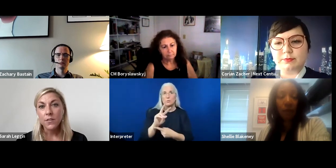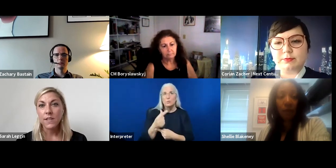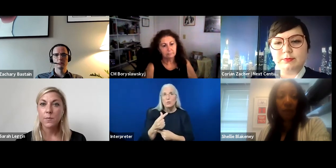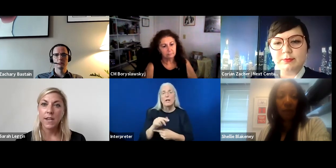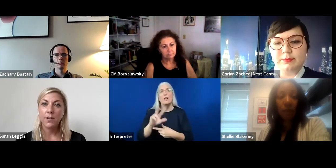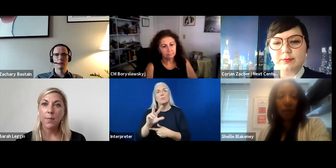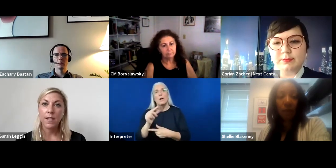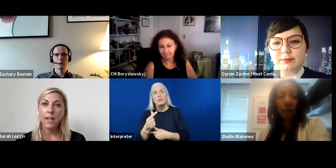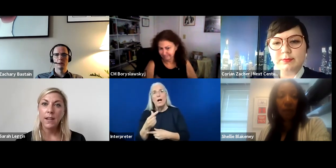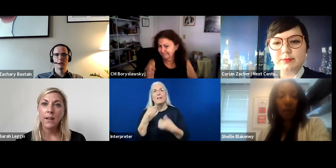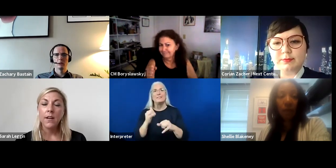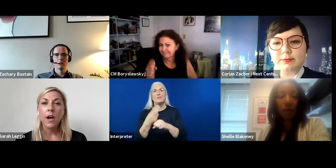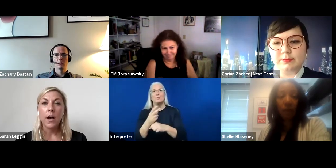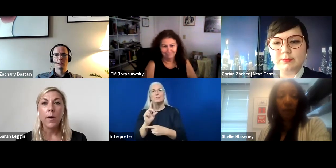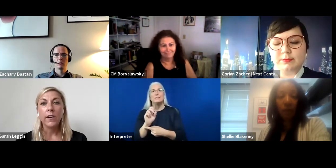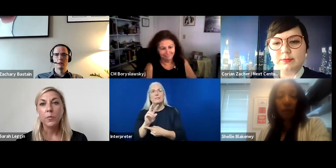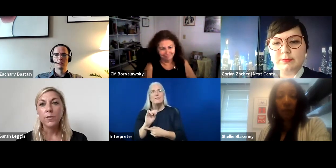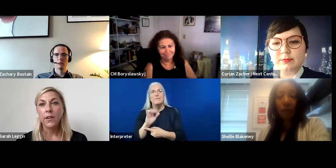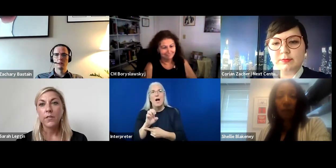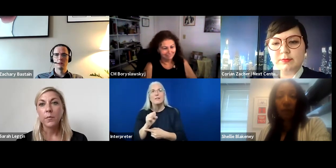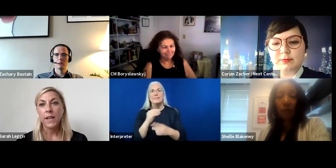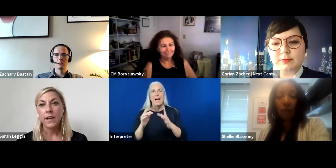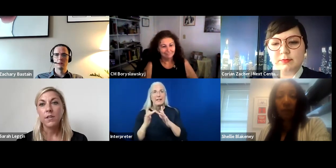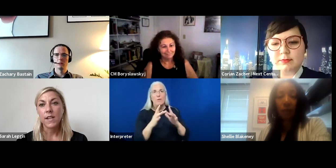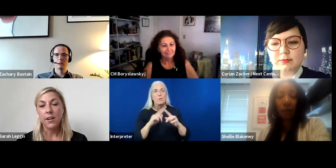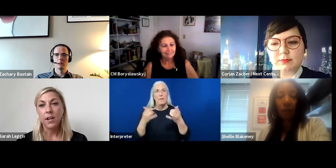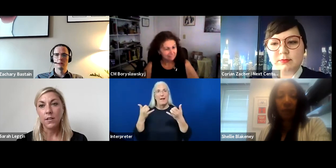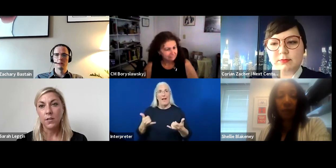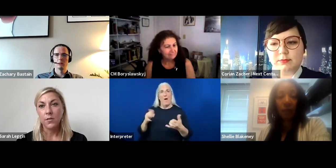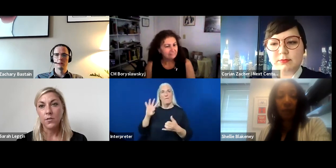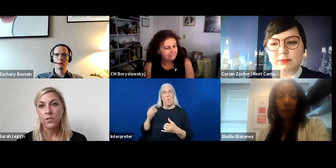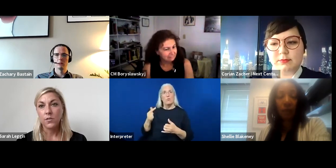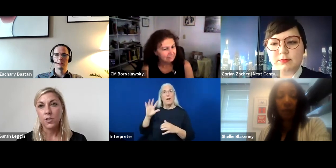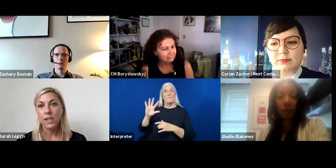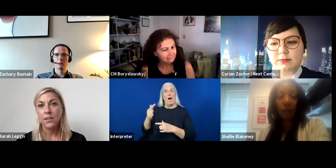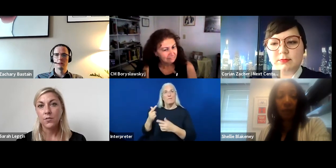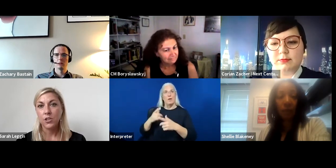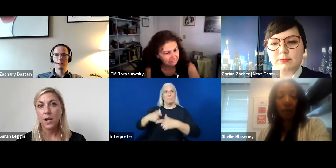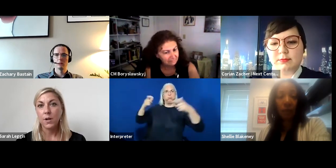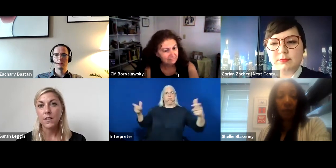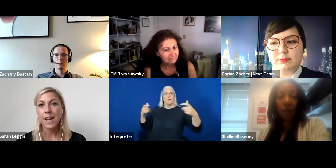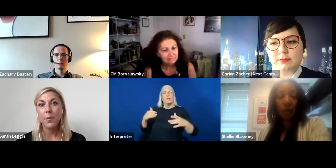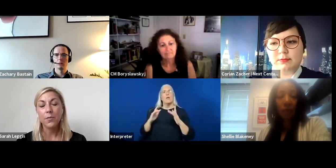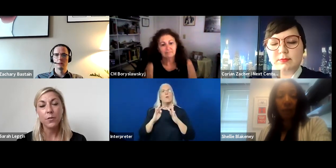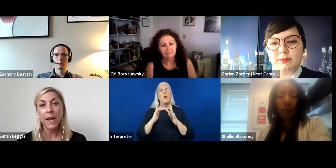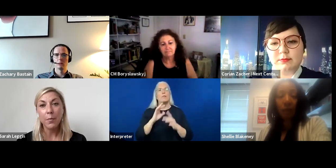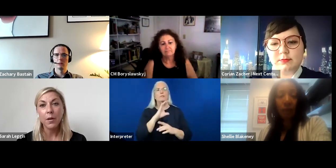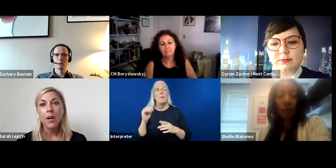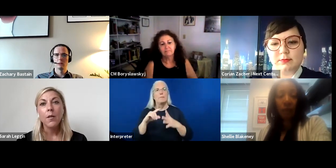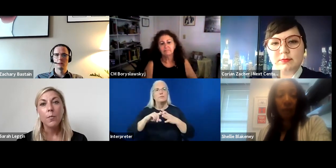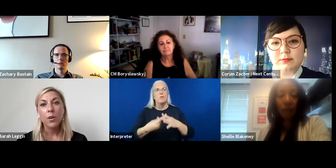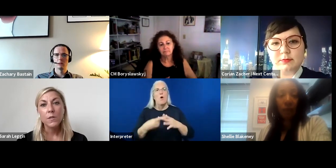5G service expanding rapidly, wireless providers are planning on retiring those 2G and 3G networks to help free